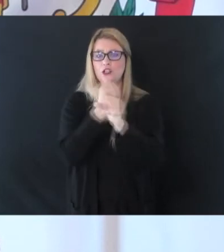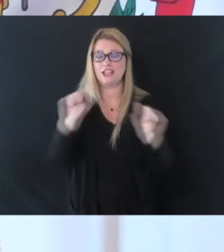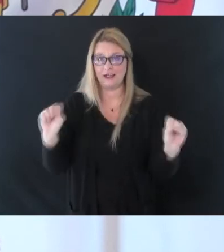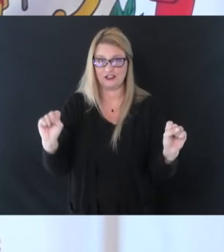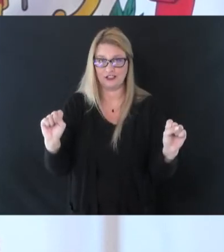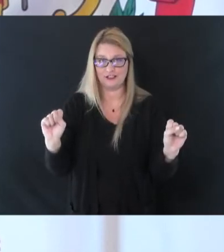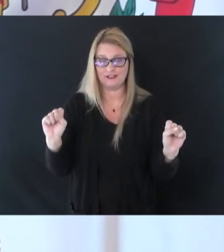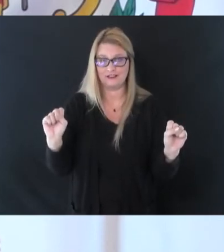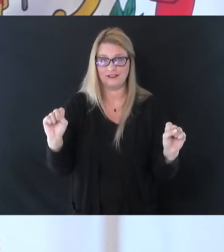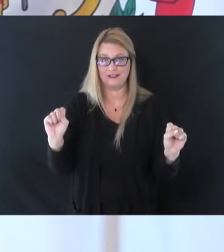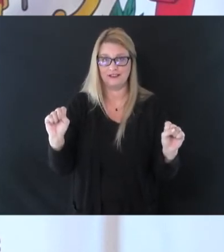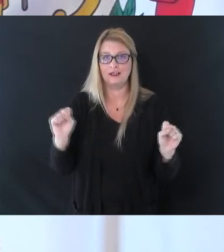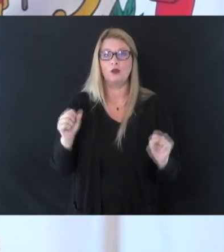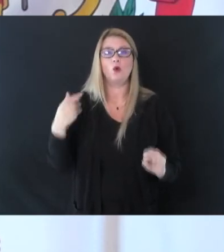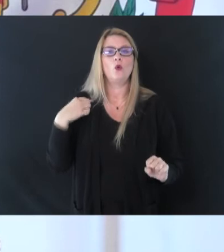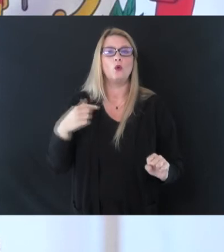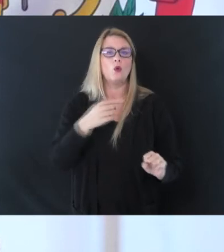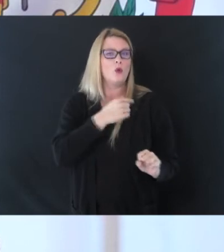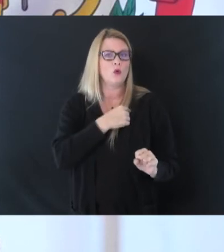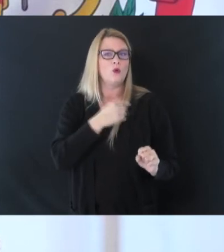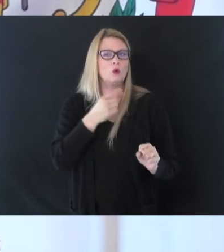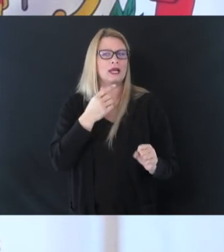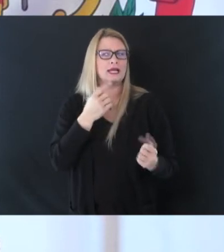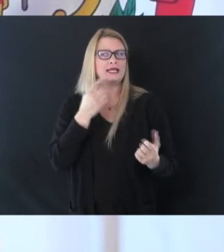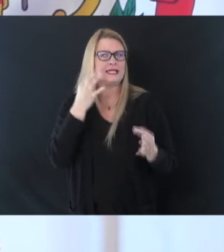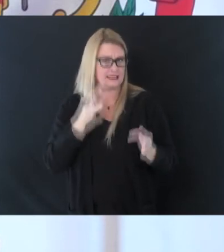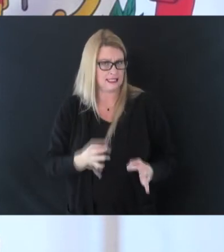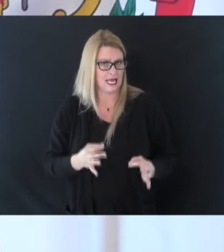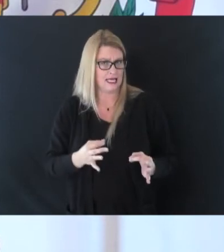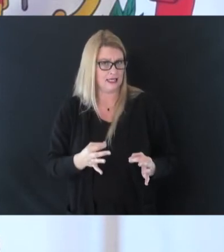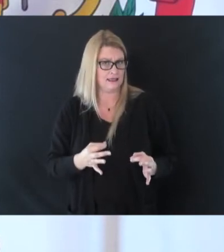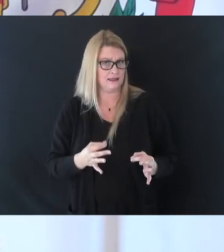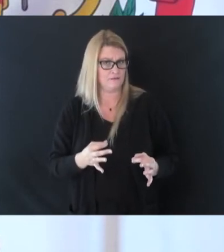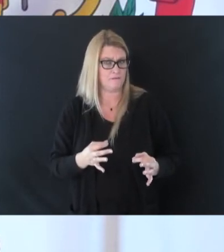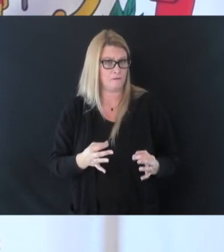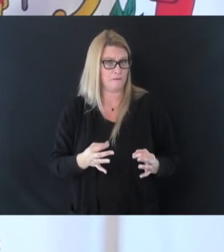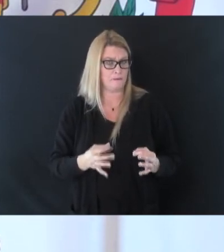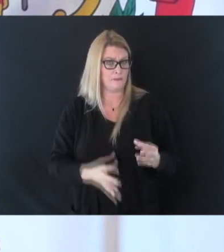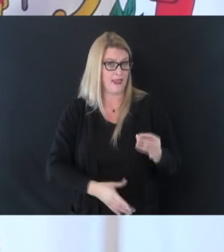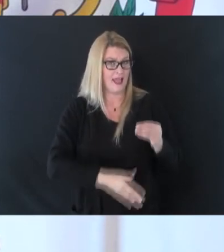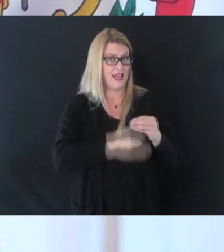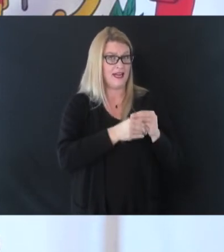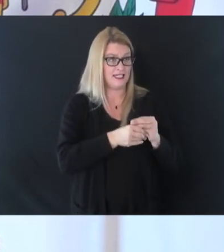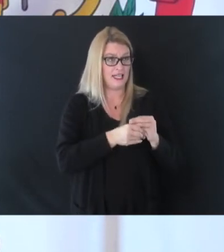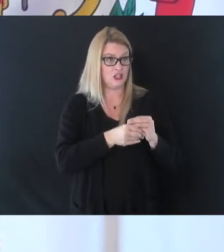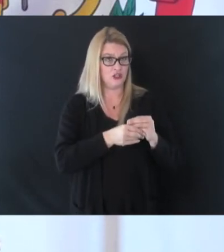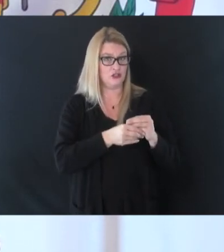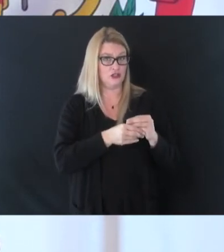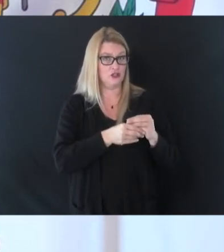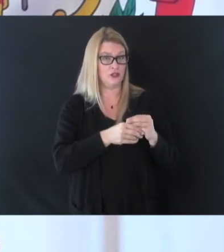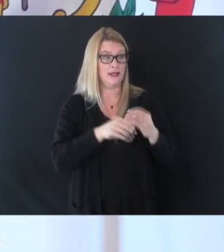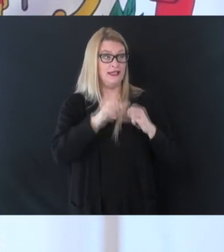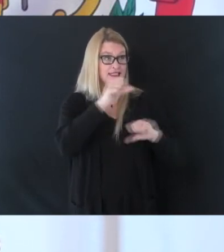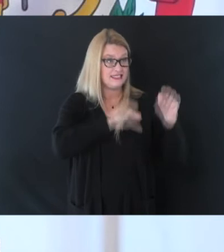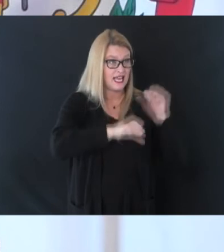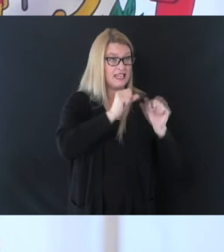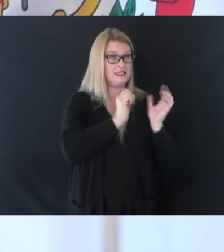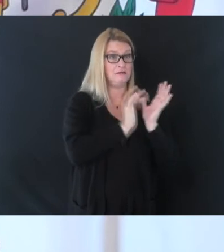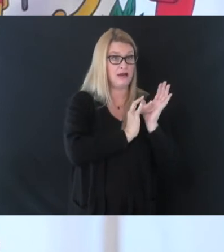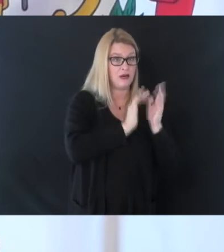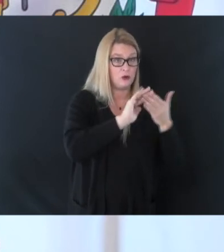was just this. We said, tell you what, in addition to the fact that the science and the medical